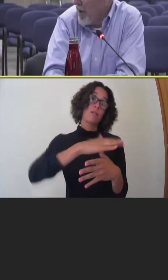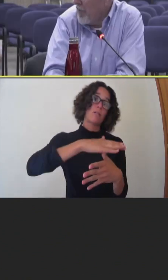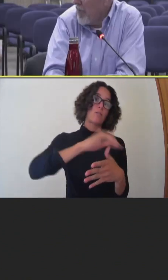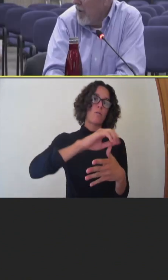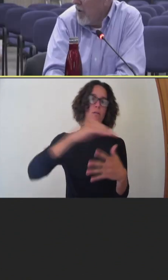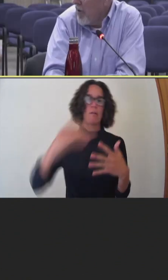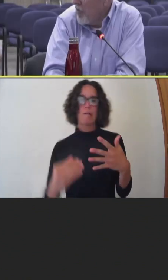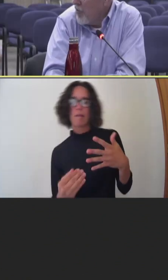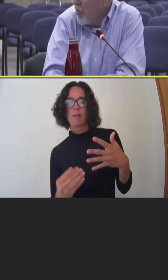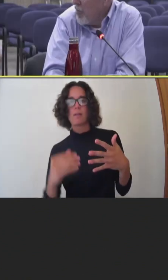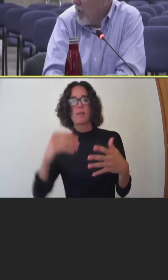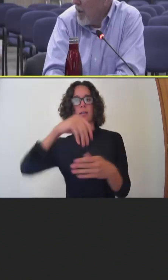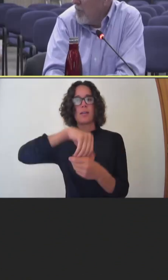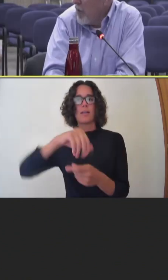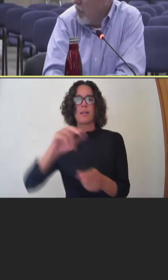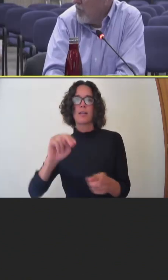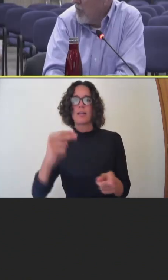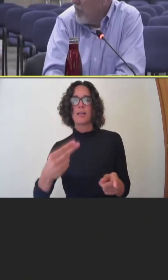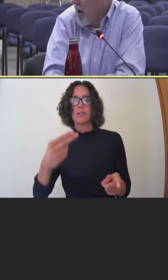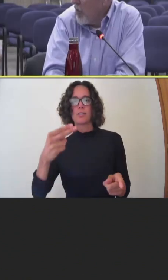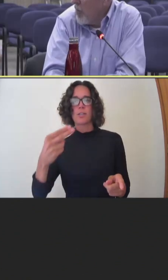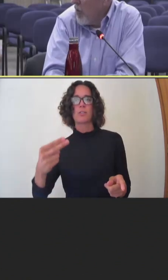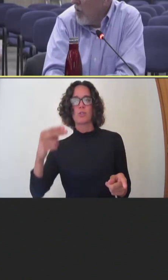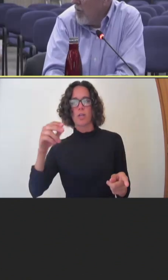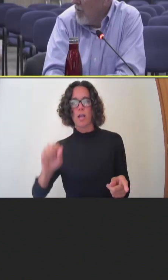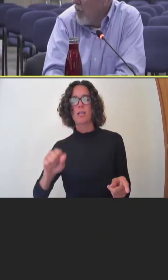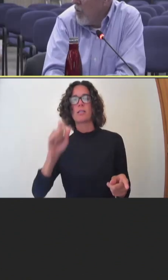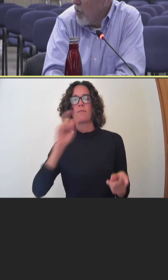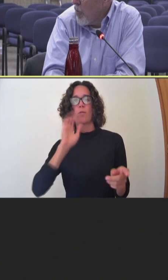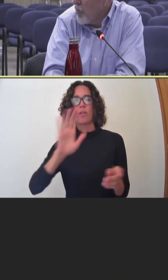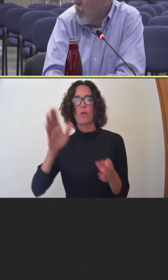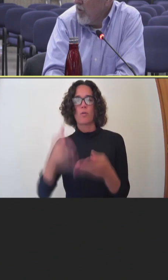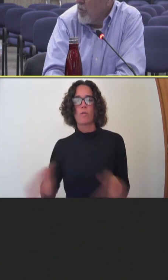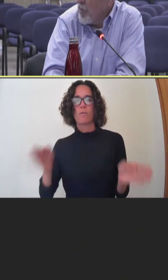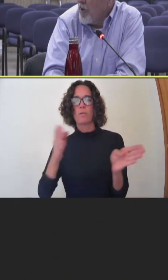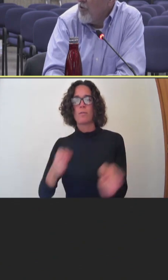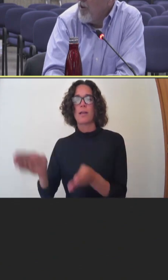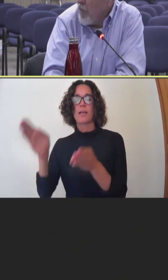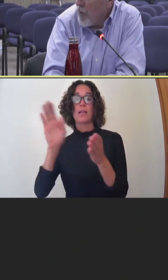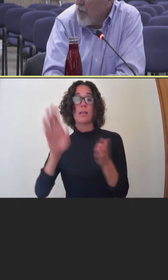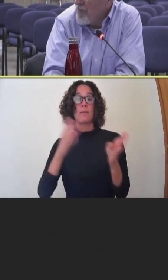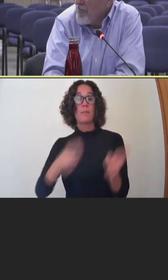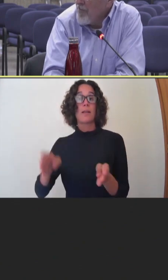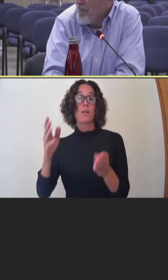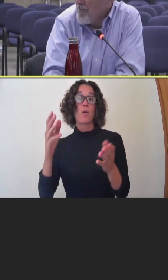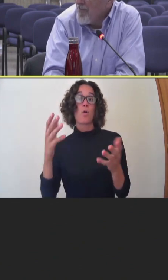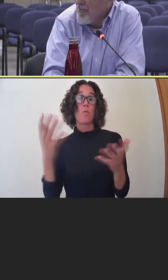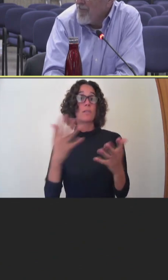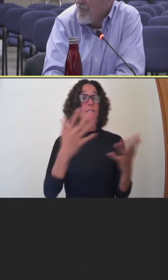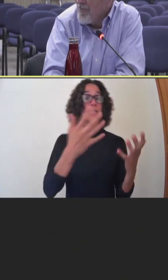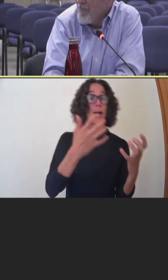plan? Should the plan be what's desirable or what's reasonably achievable?